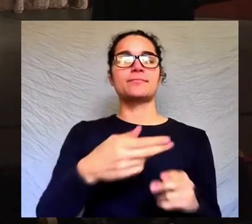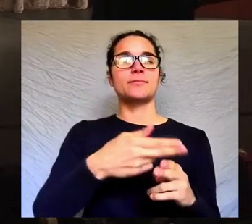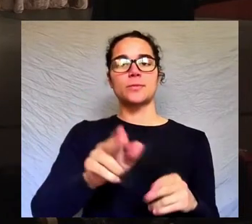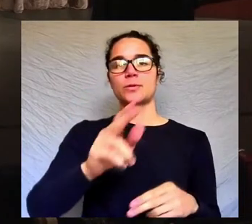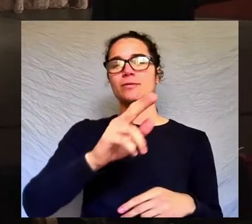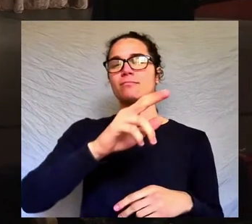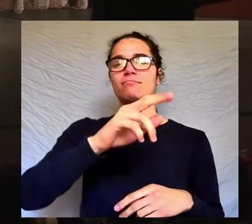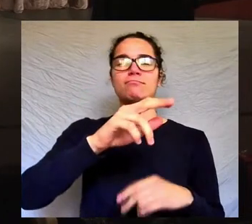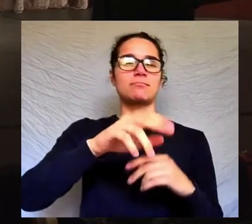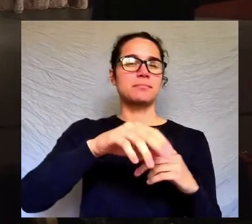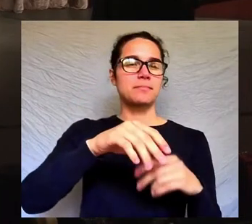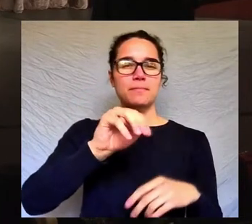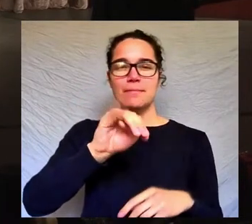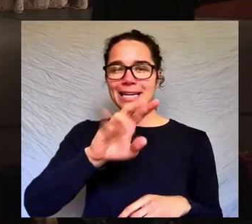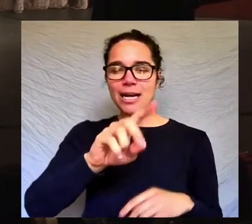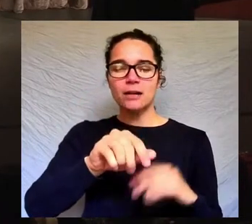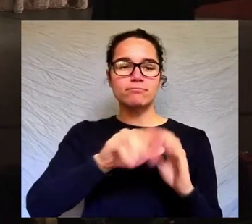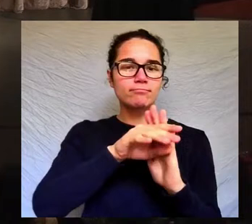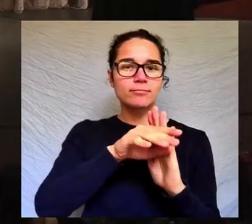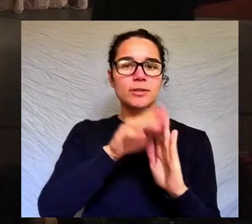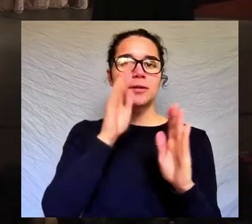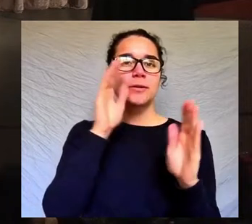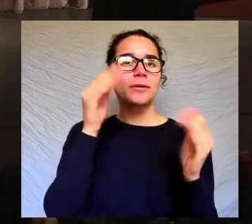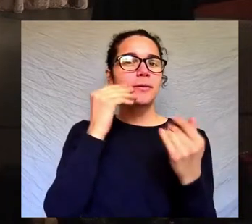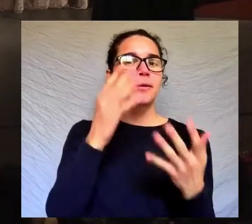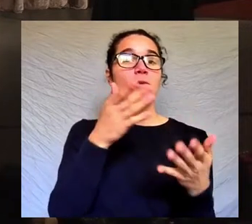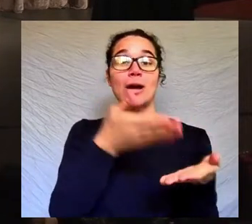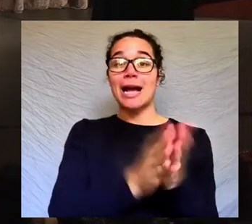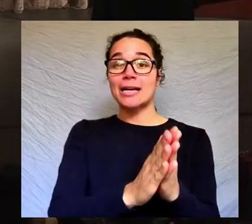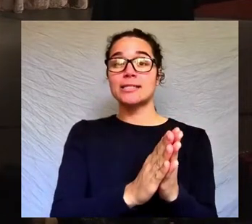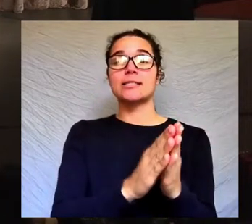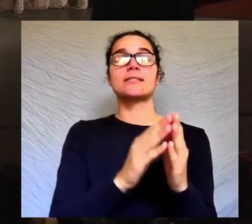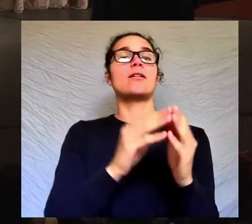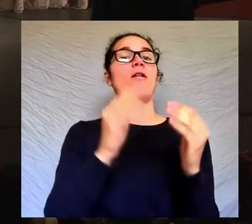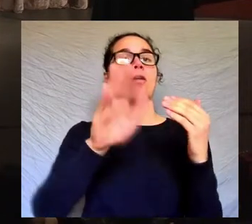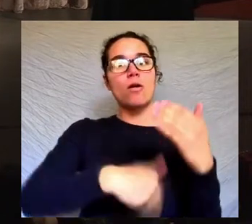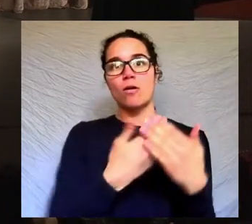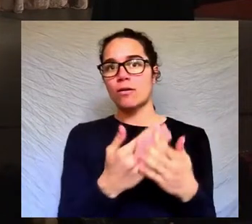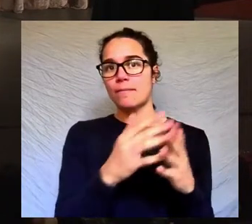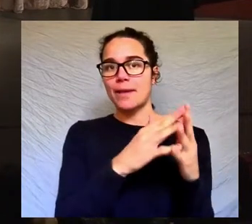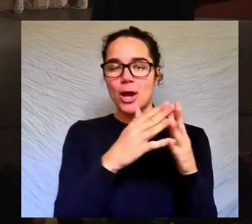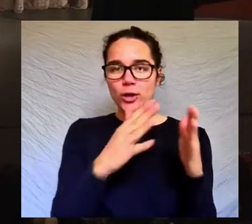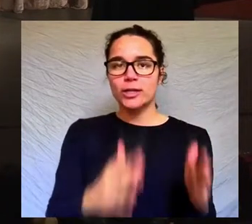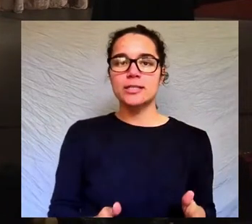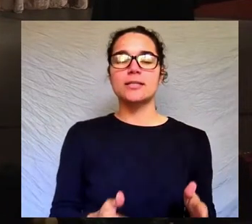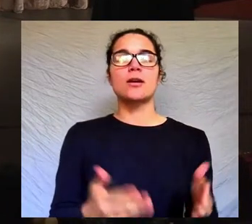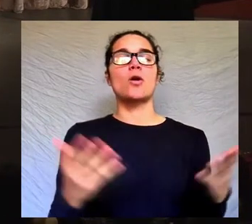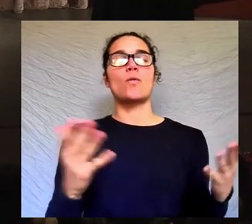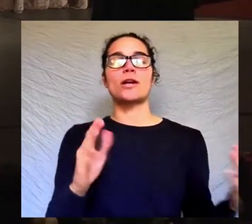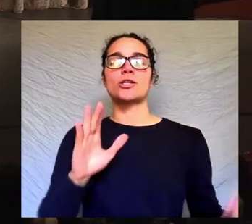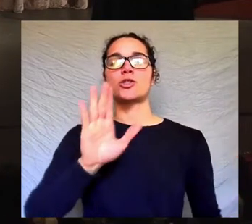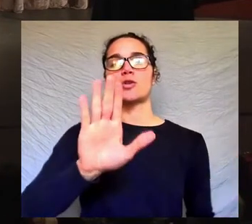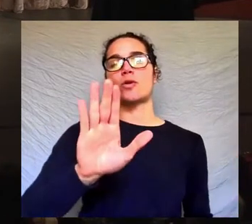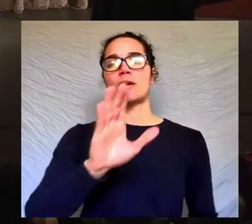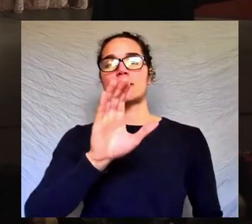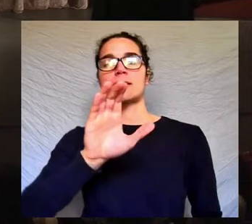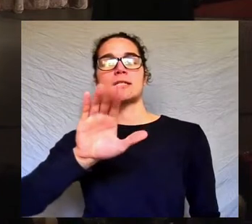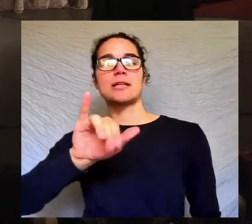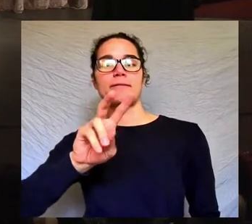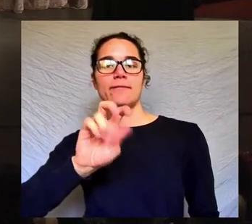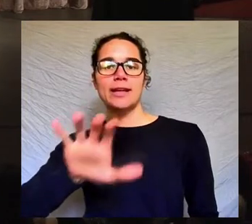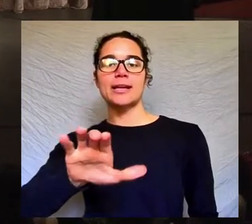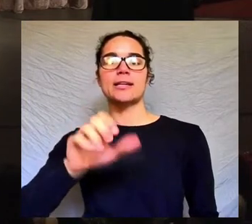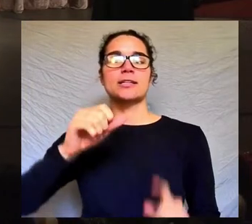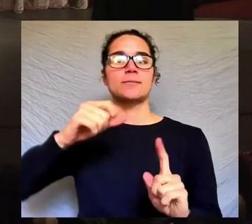ask Americans from all walks of life the question, what is your civic spark? We